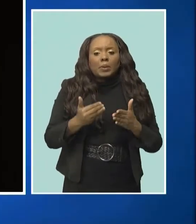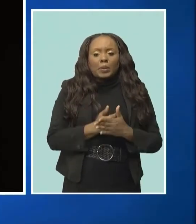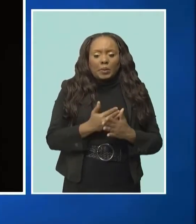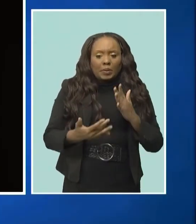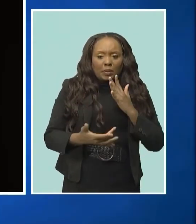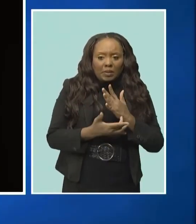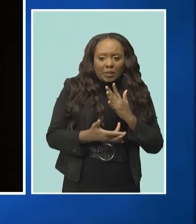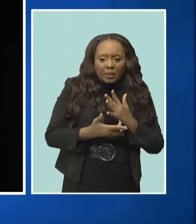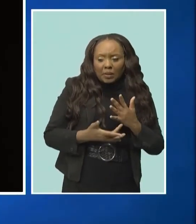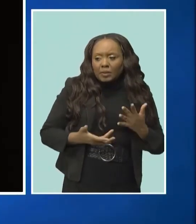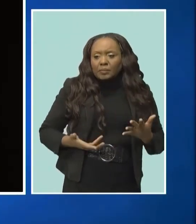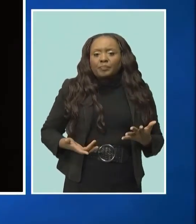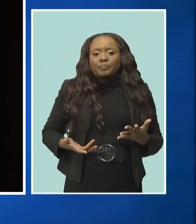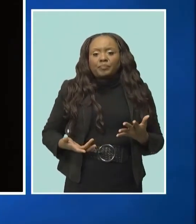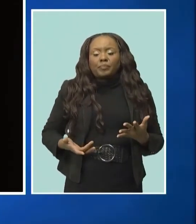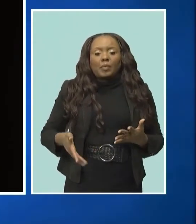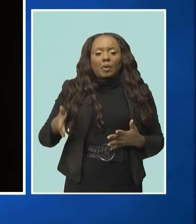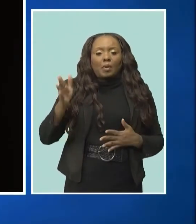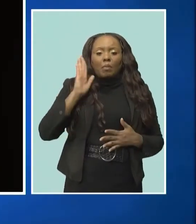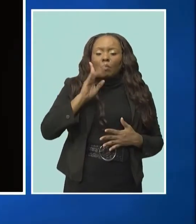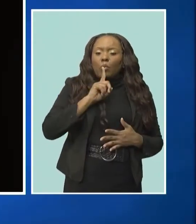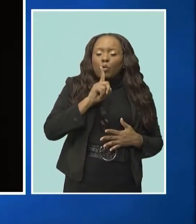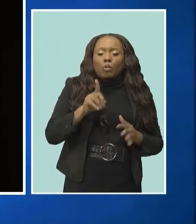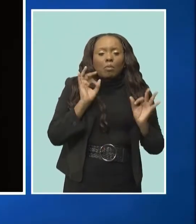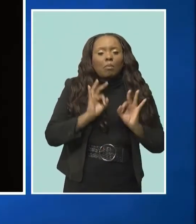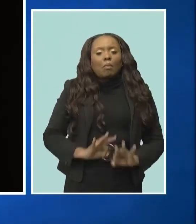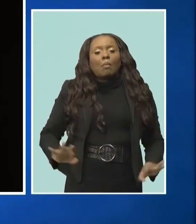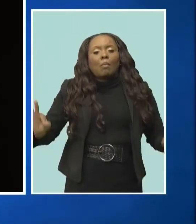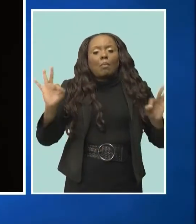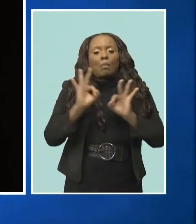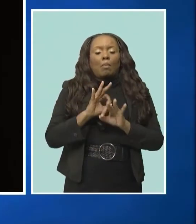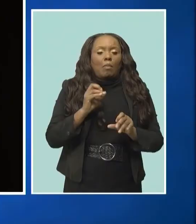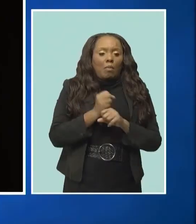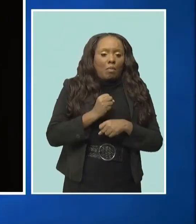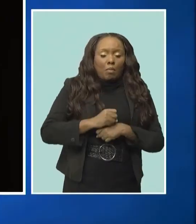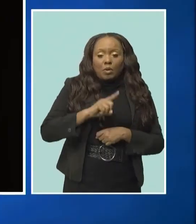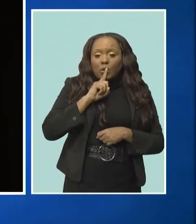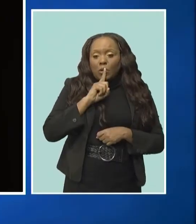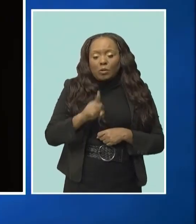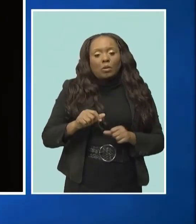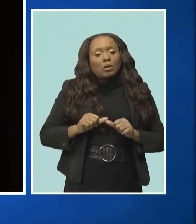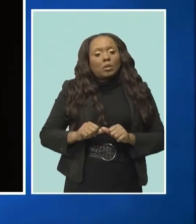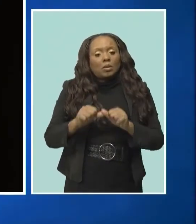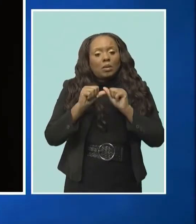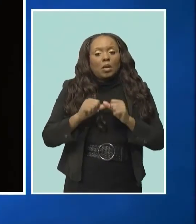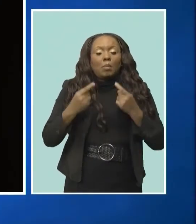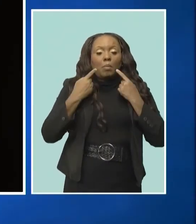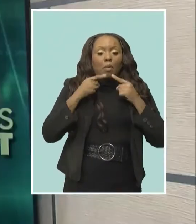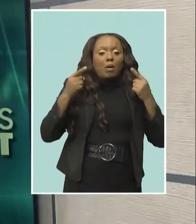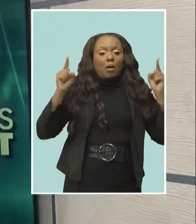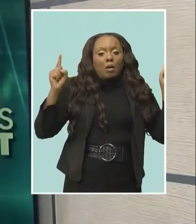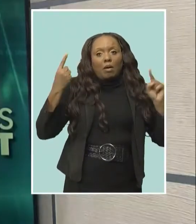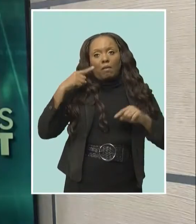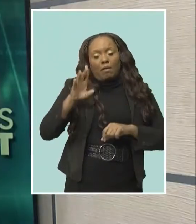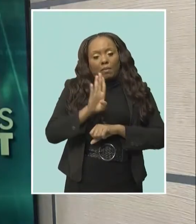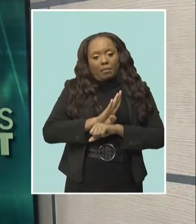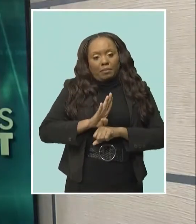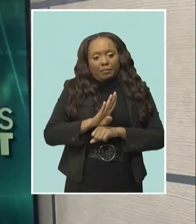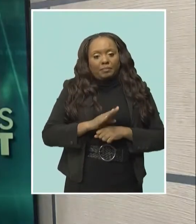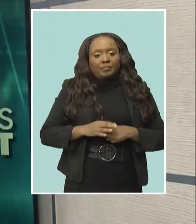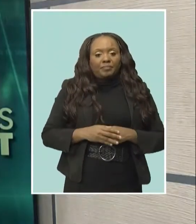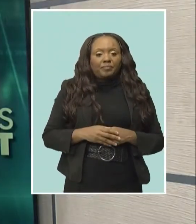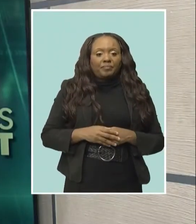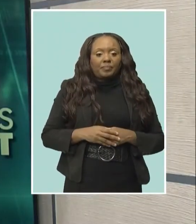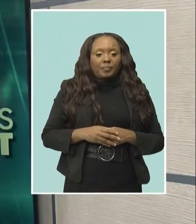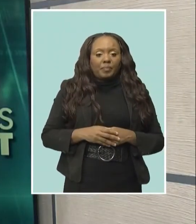unveiling, will be the key to ensuring that there's continued prosperity for our country. A